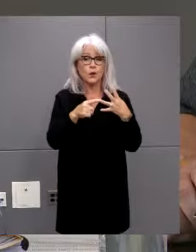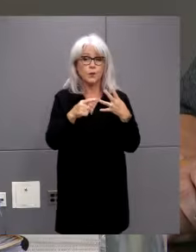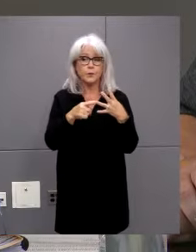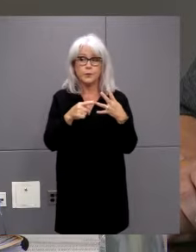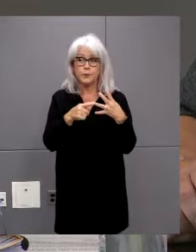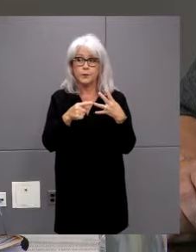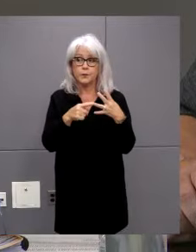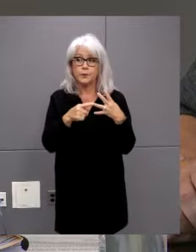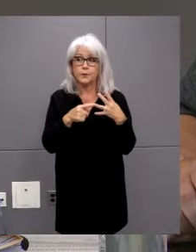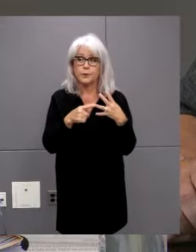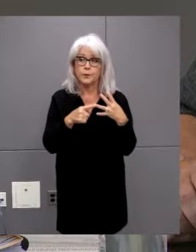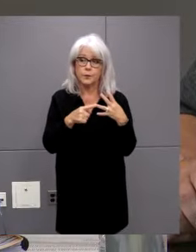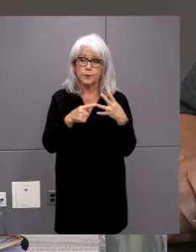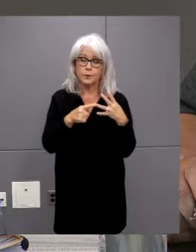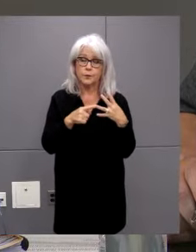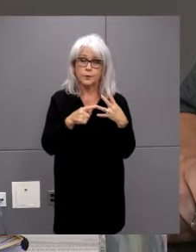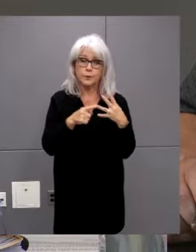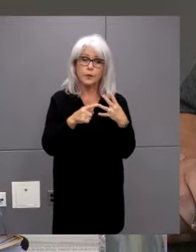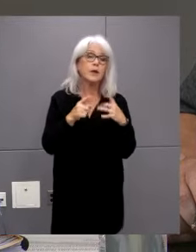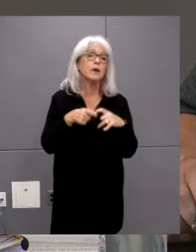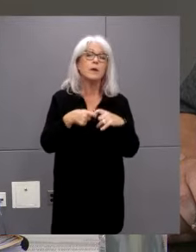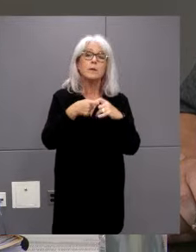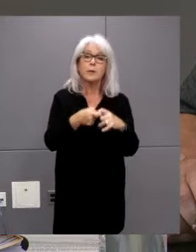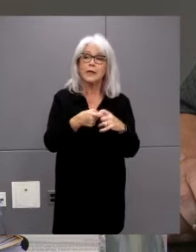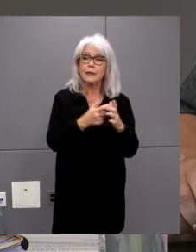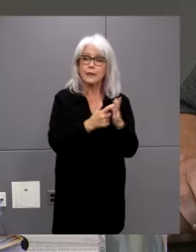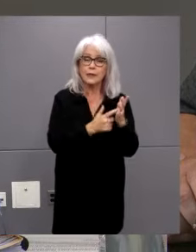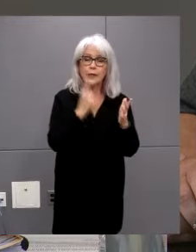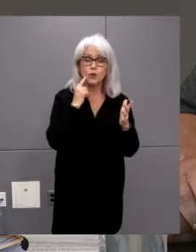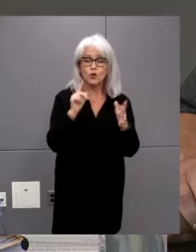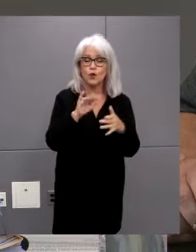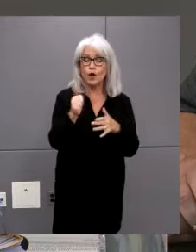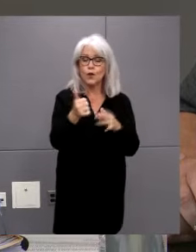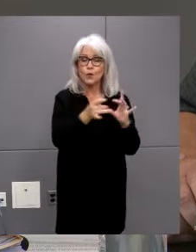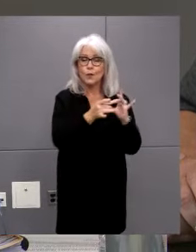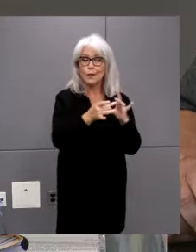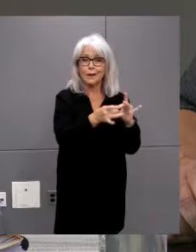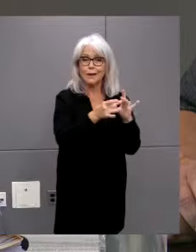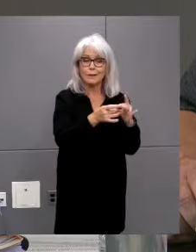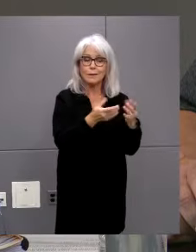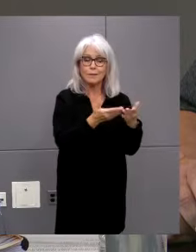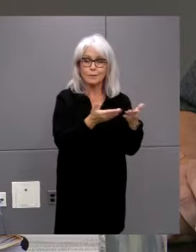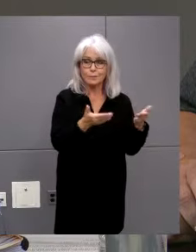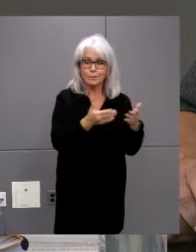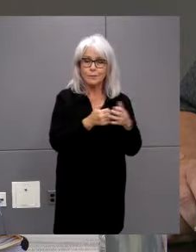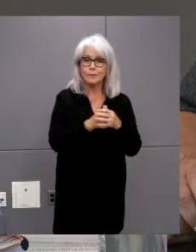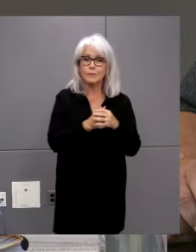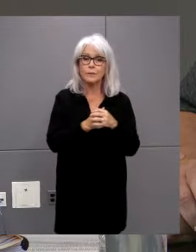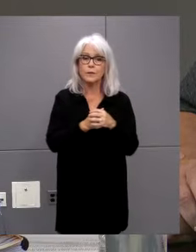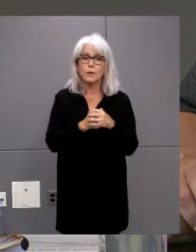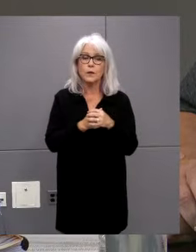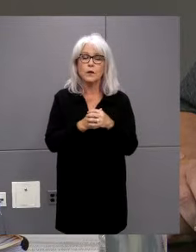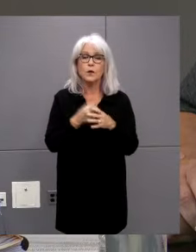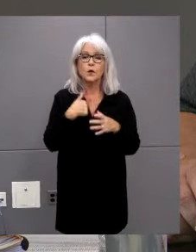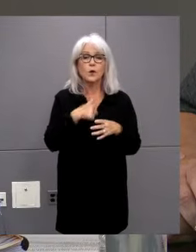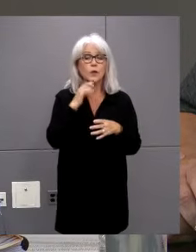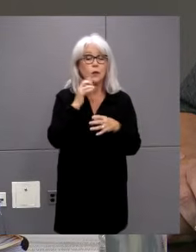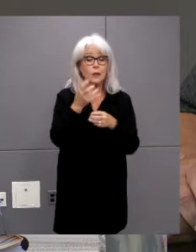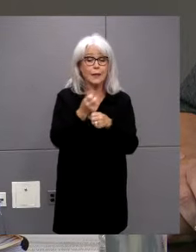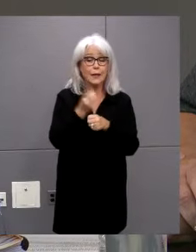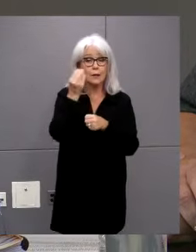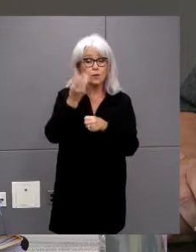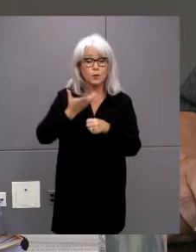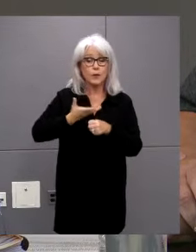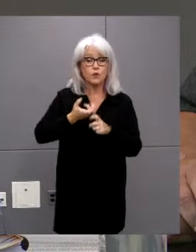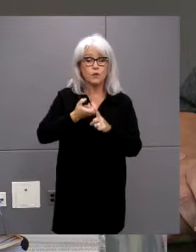is pending litigation and other related matters. We're going to receive information from